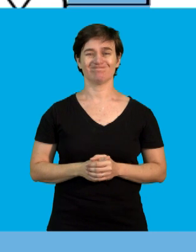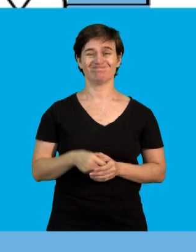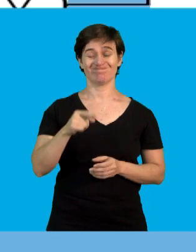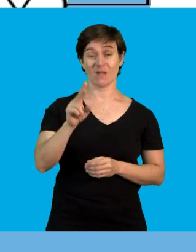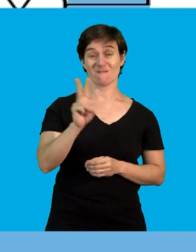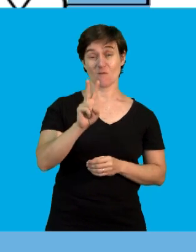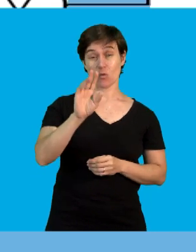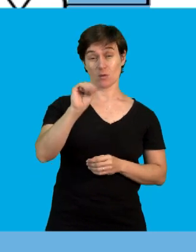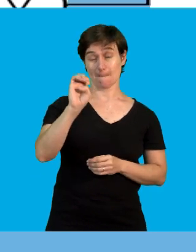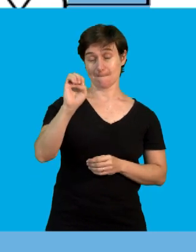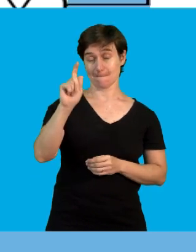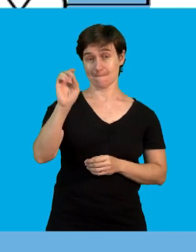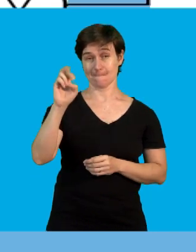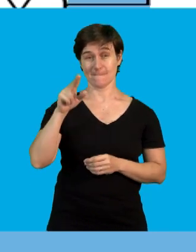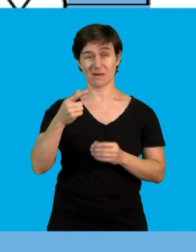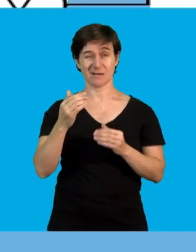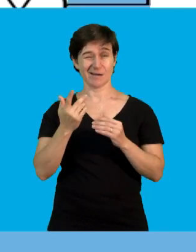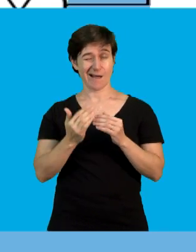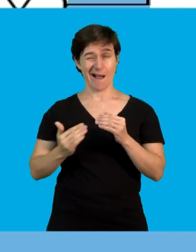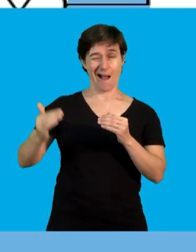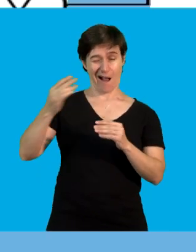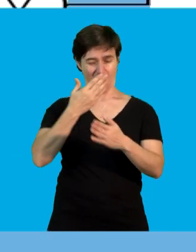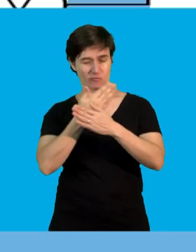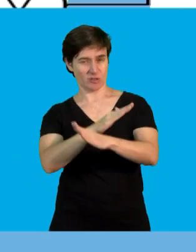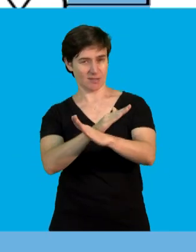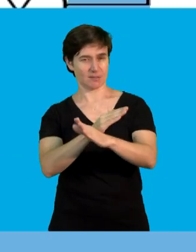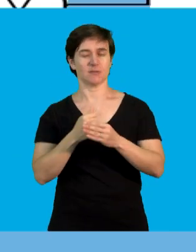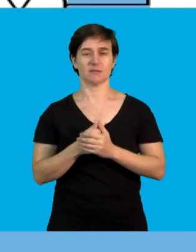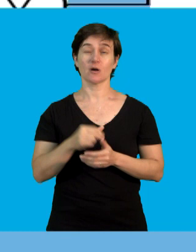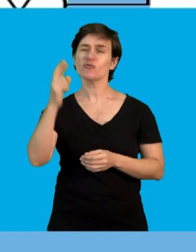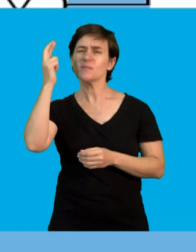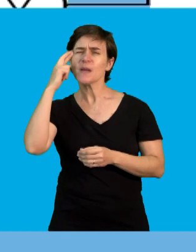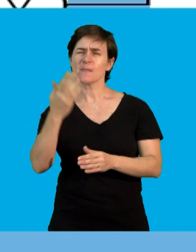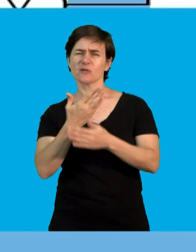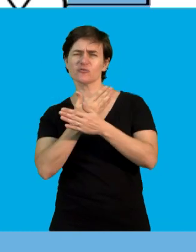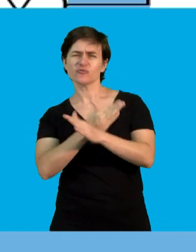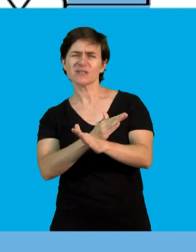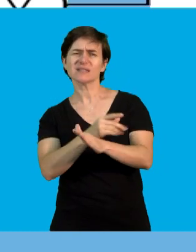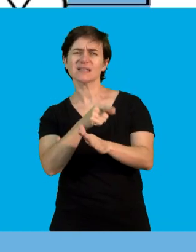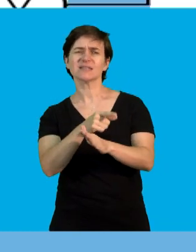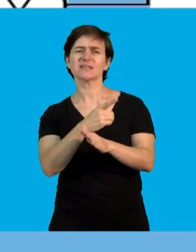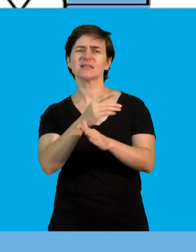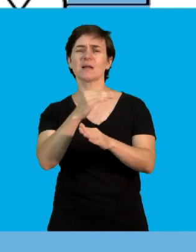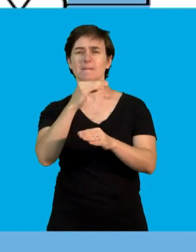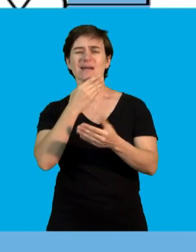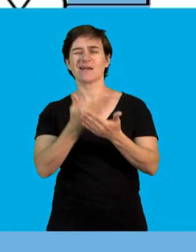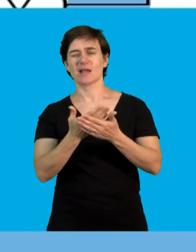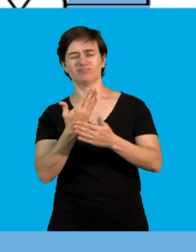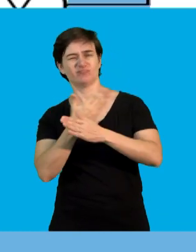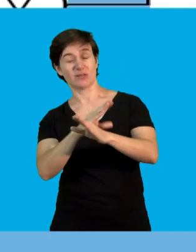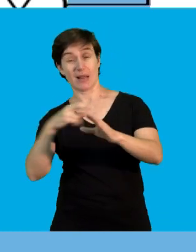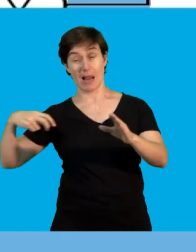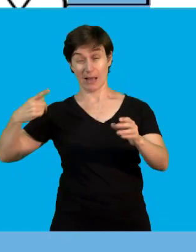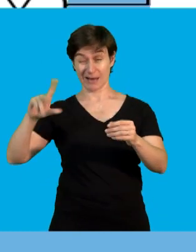So the voltmeter has a very higher internal resistance. Remember, resistance, that's now the tendency of a conductor to resist